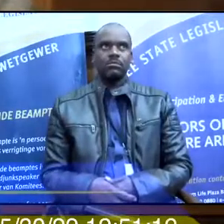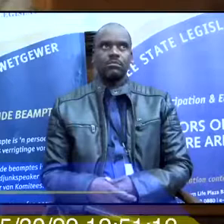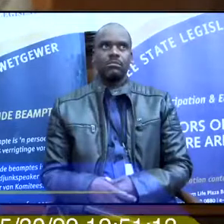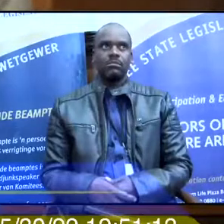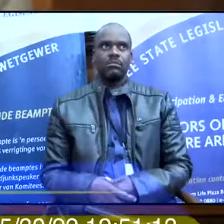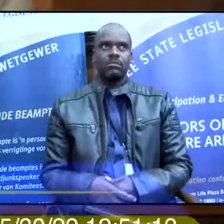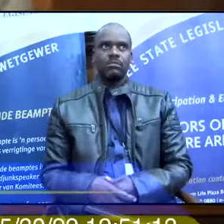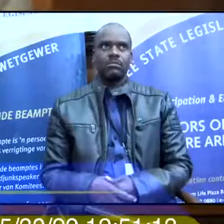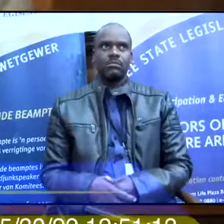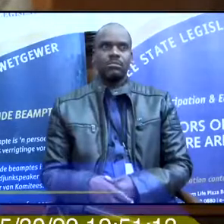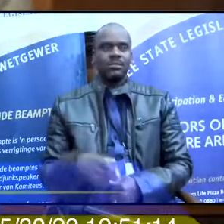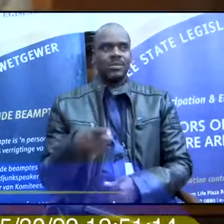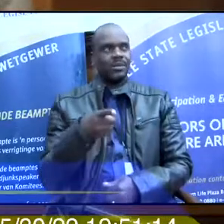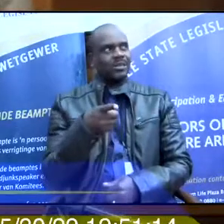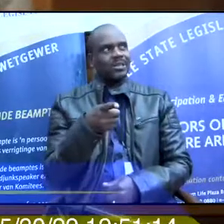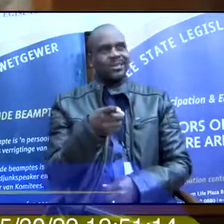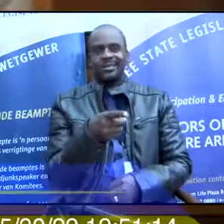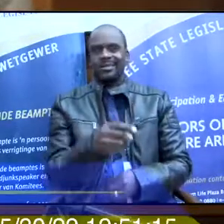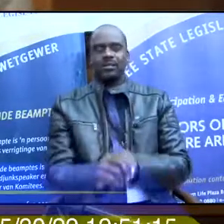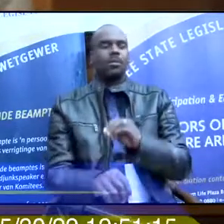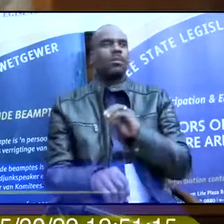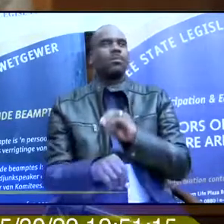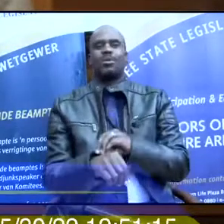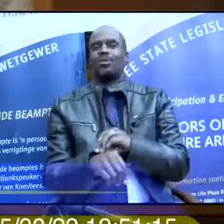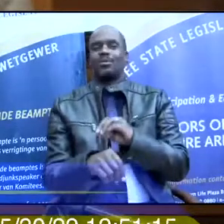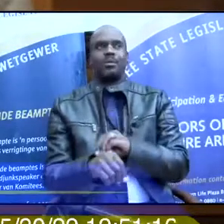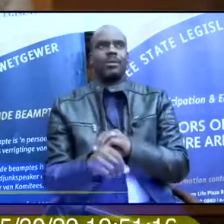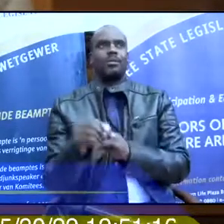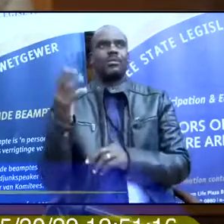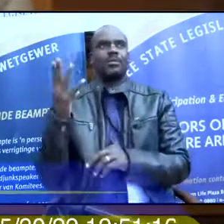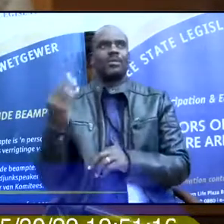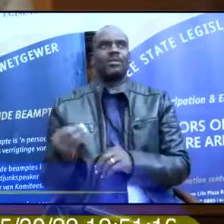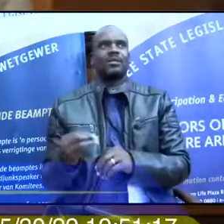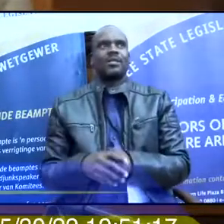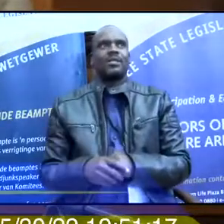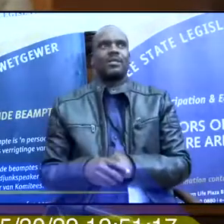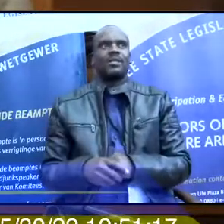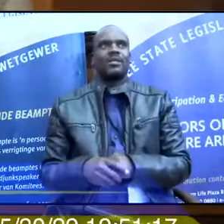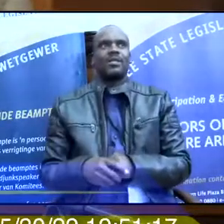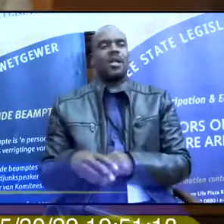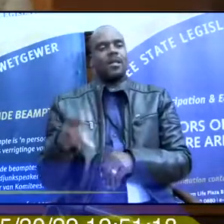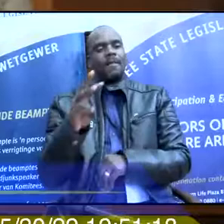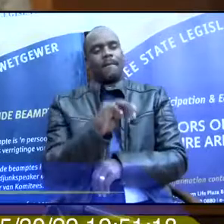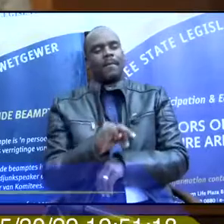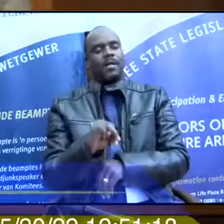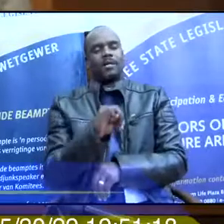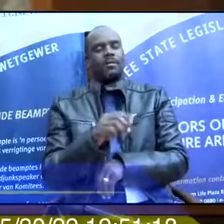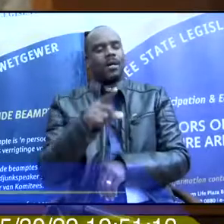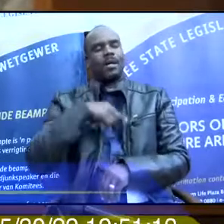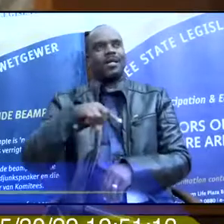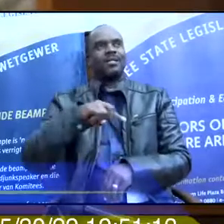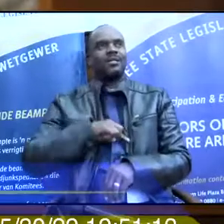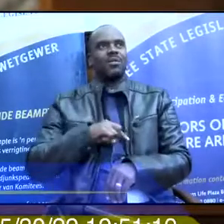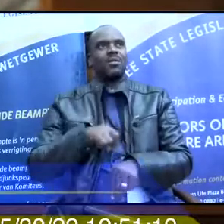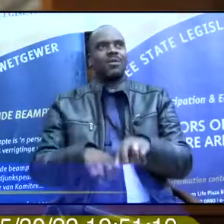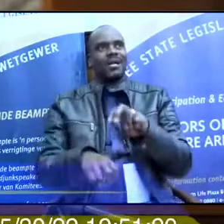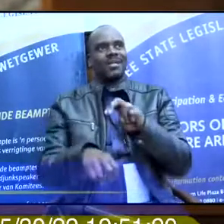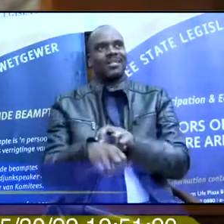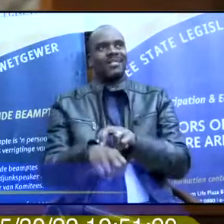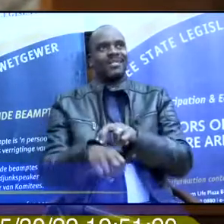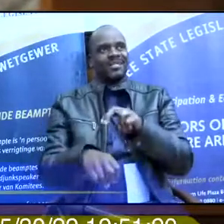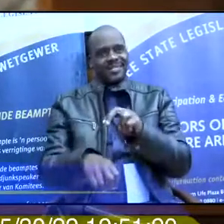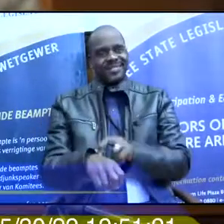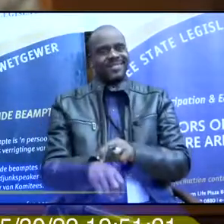that's the situation of health and safety municipal workers are using fleet that are not hoped